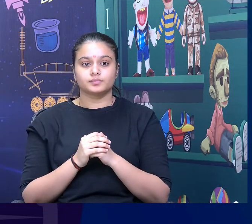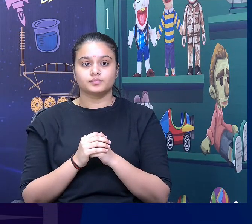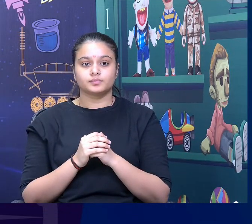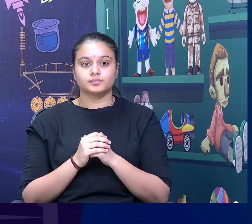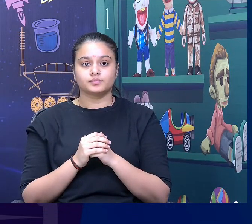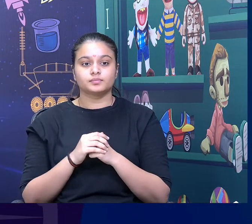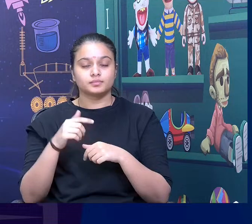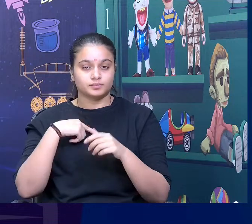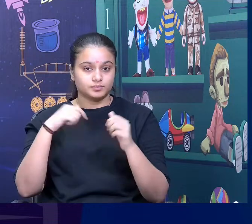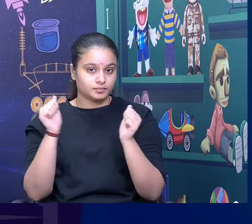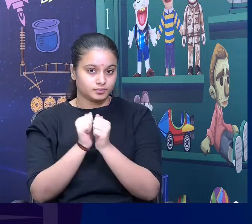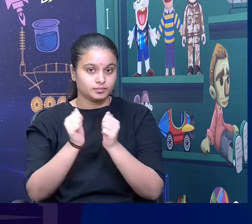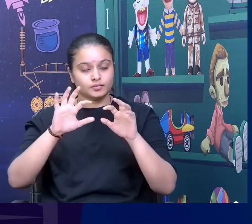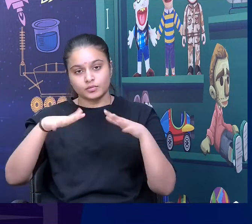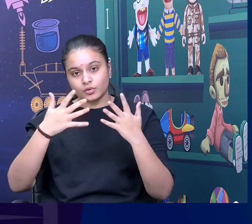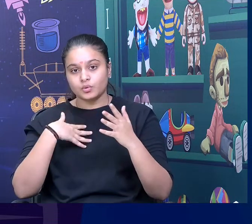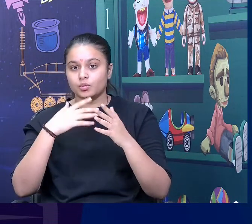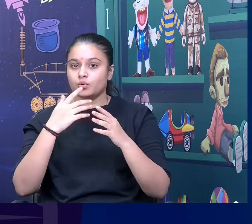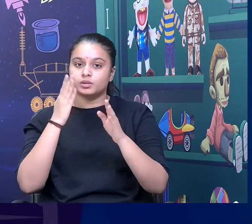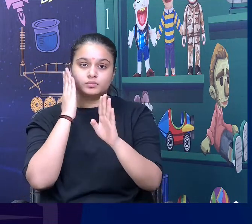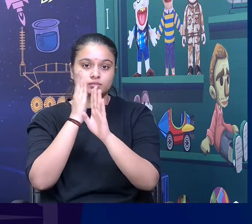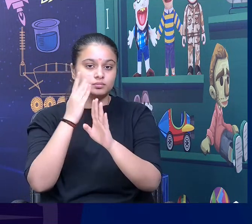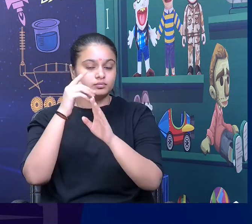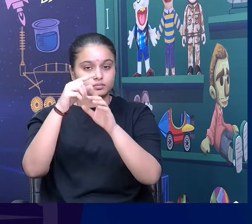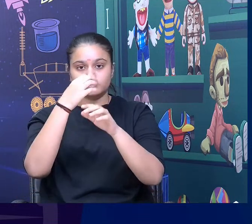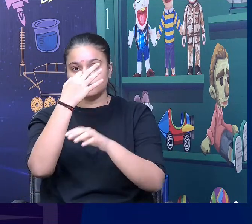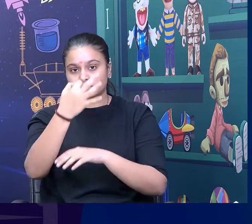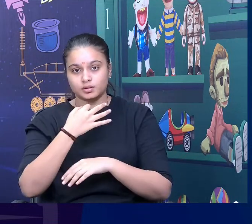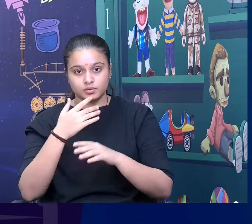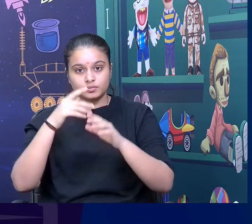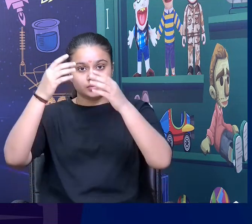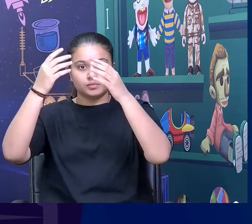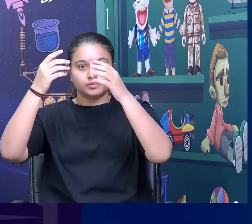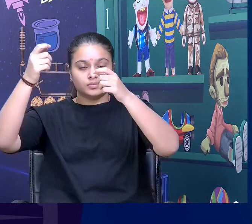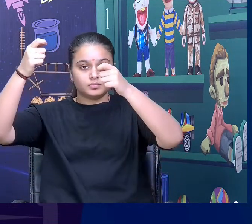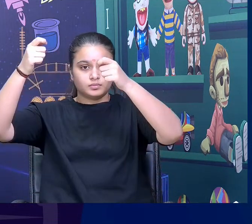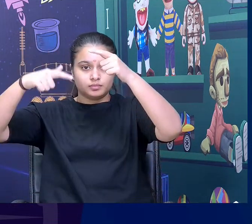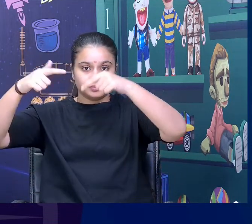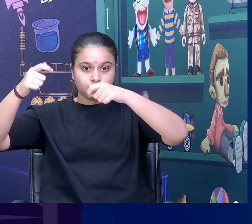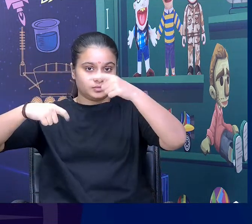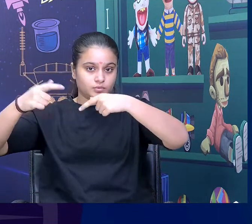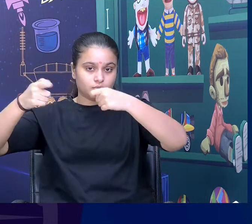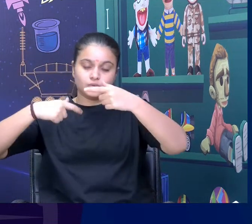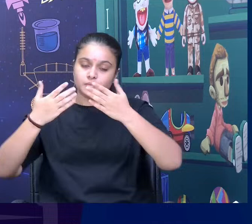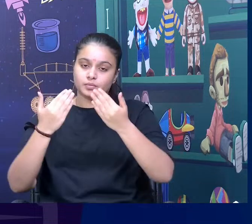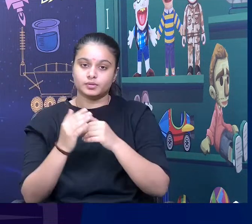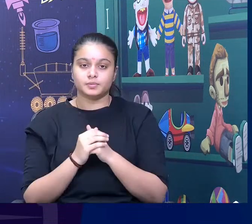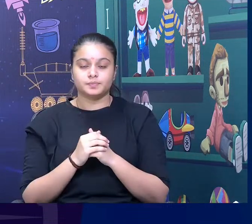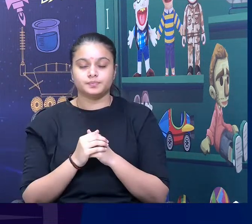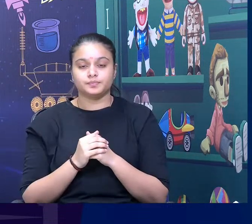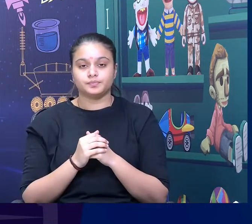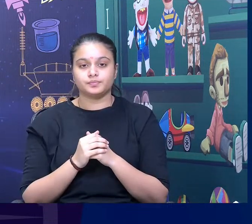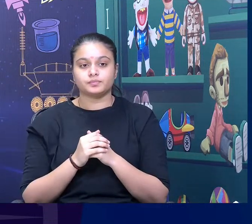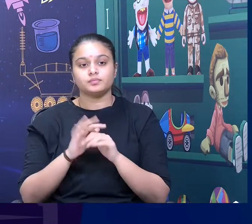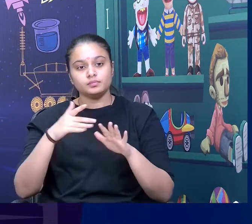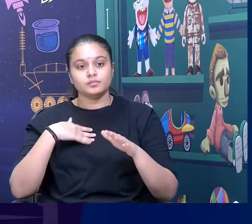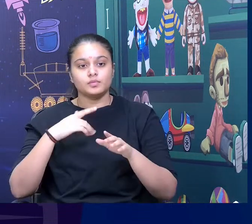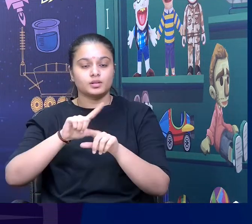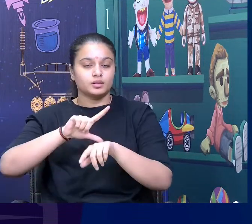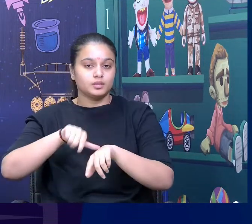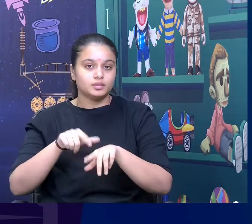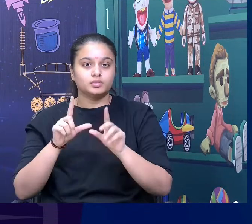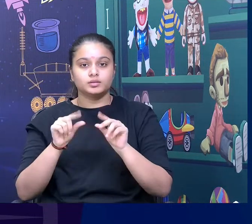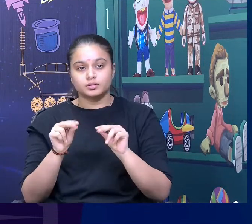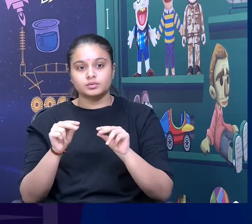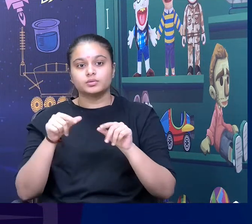dth.class8@cietnic.in. With that, you can directly ask your questions in the chat box if you're watching us on YouTube. So, ma'am, without any further